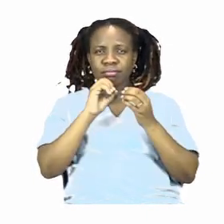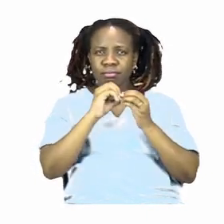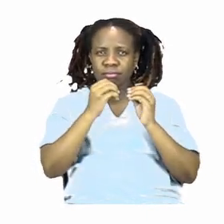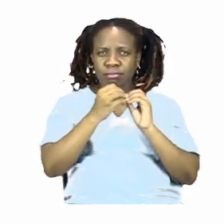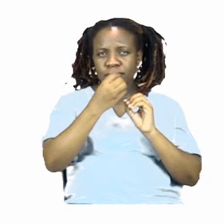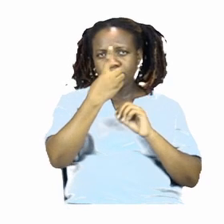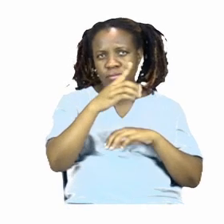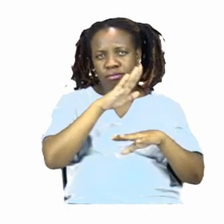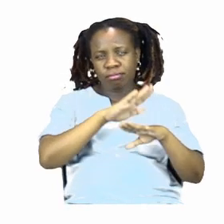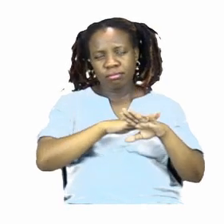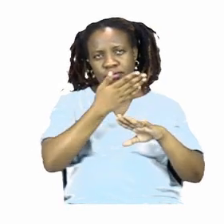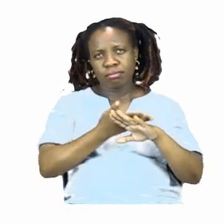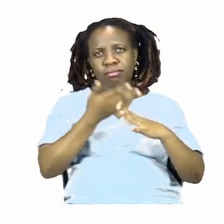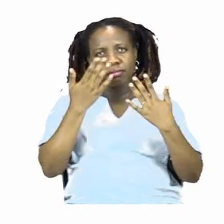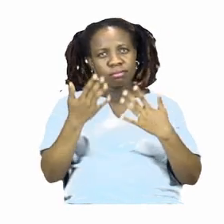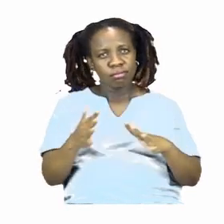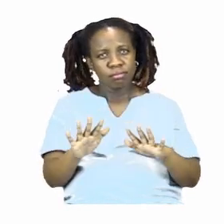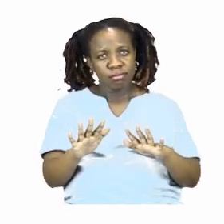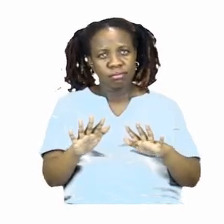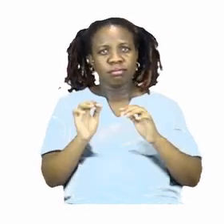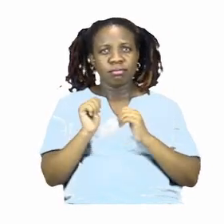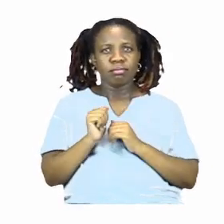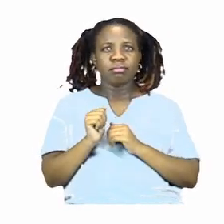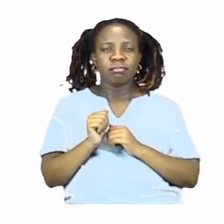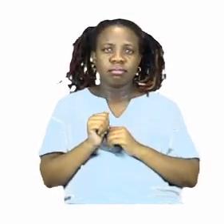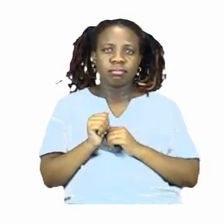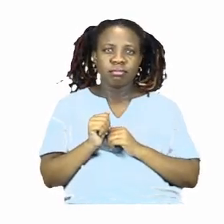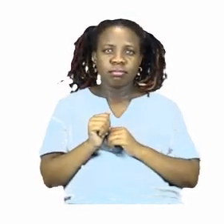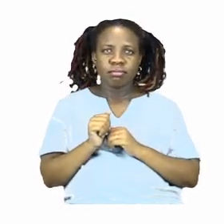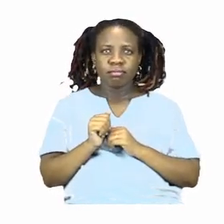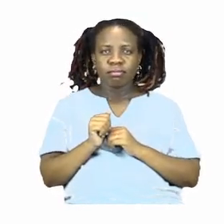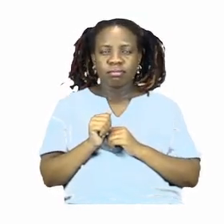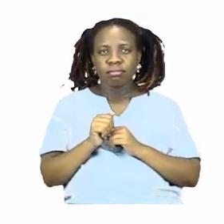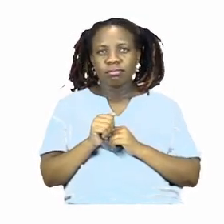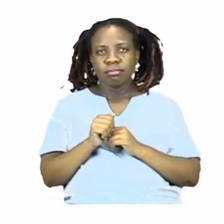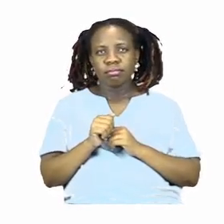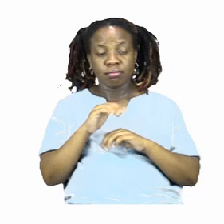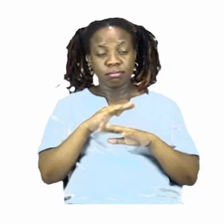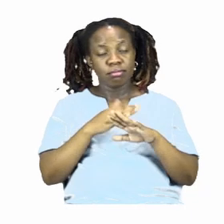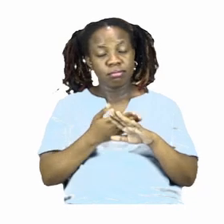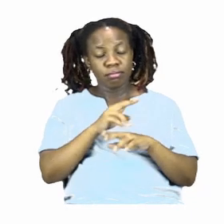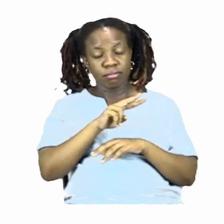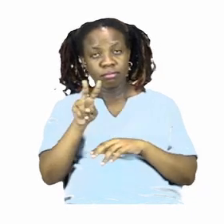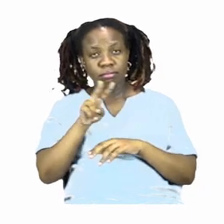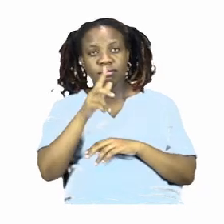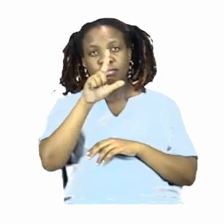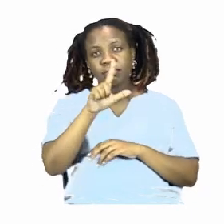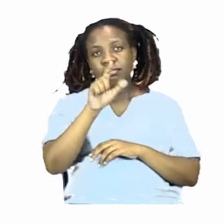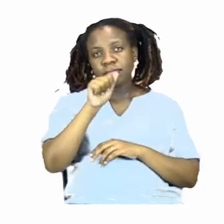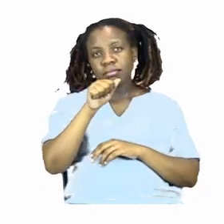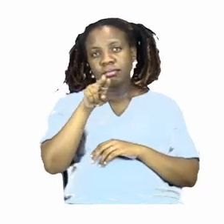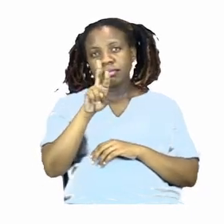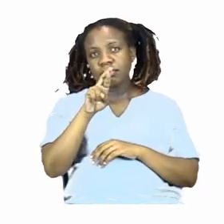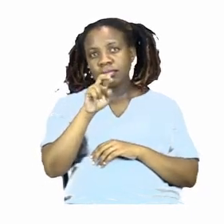number 1 has been done for you already. Now let's quickly look at that example. Number 1